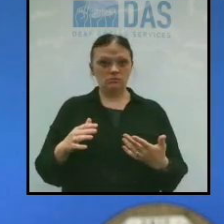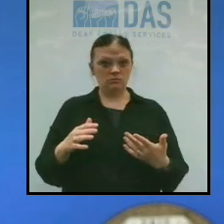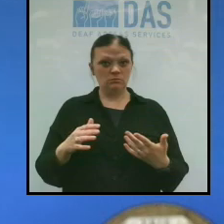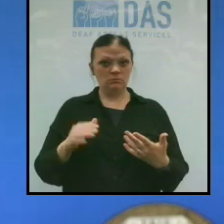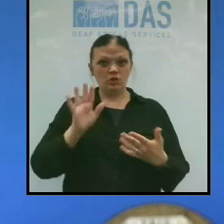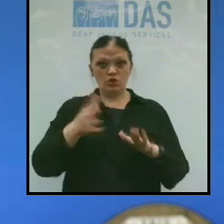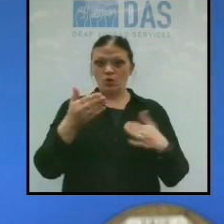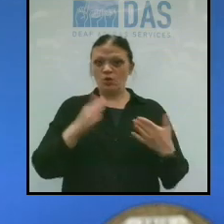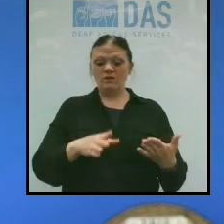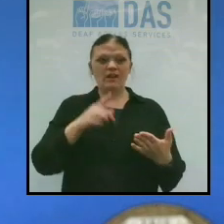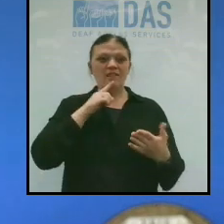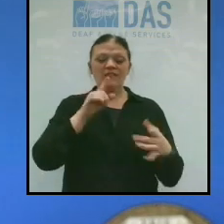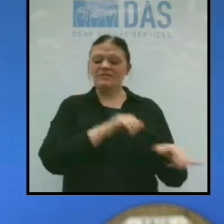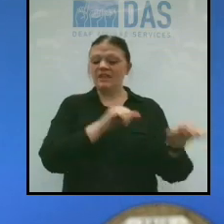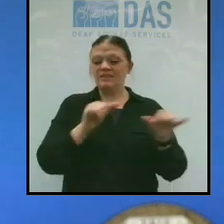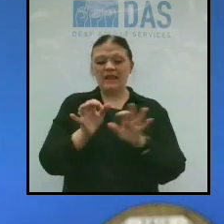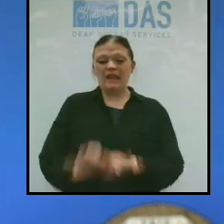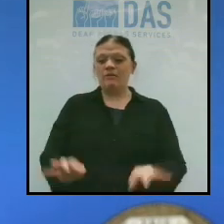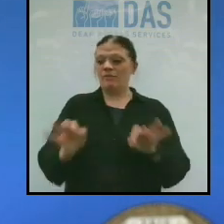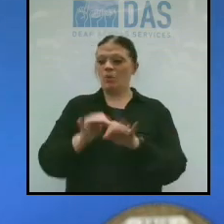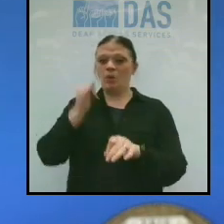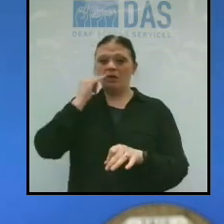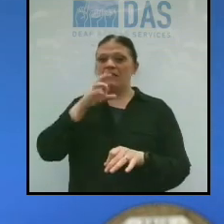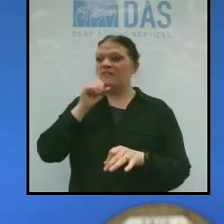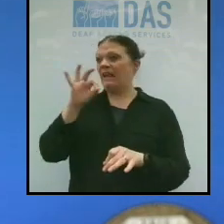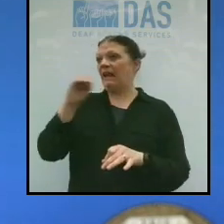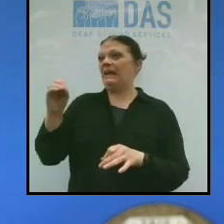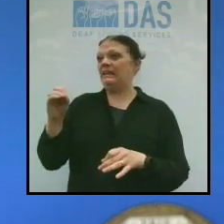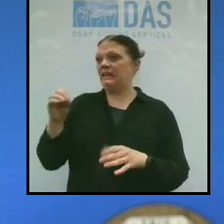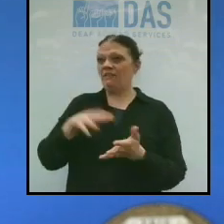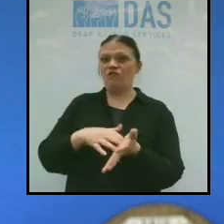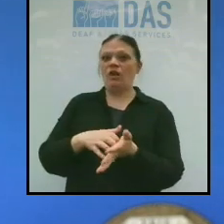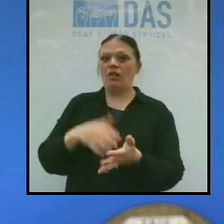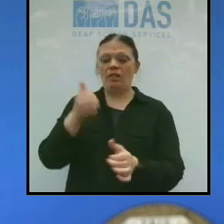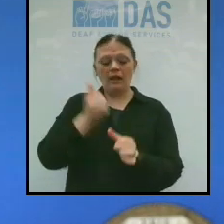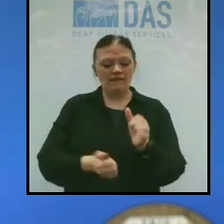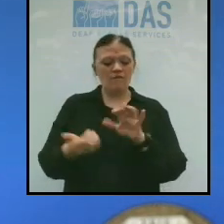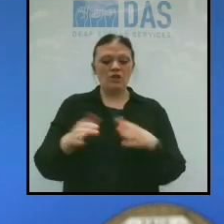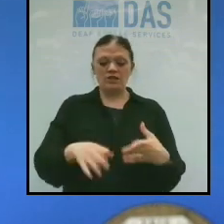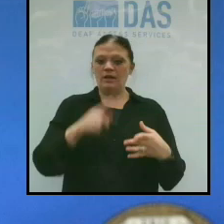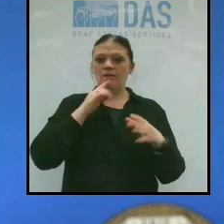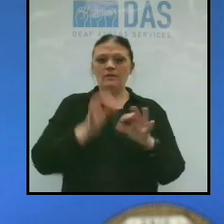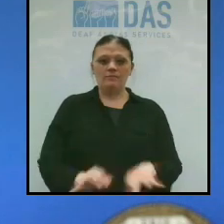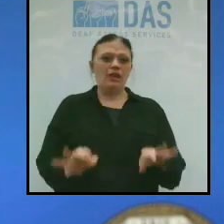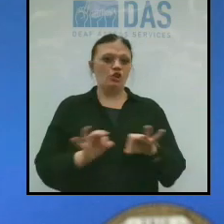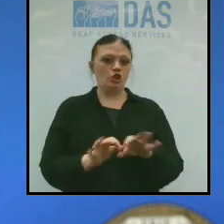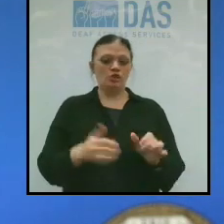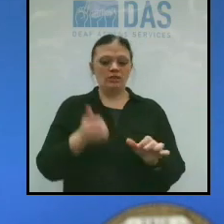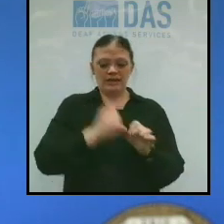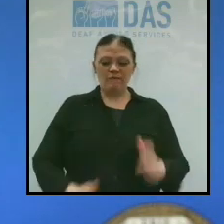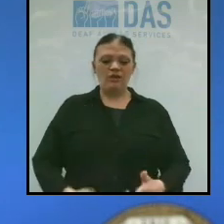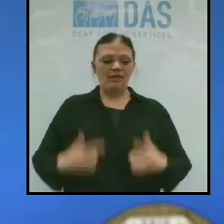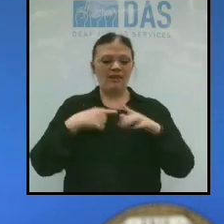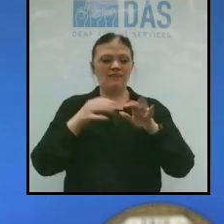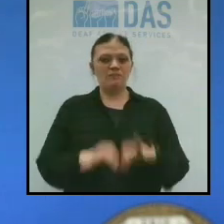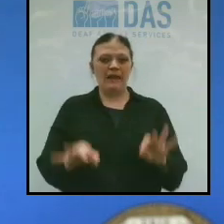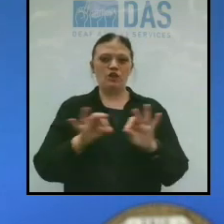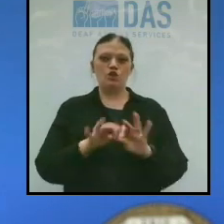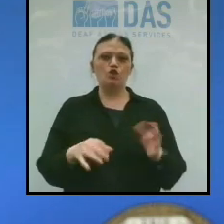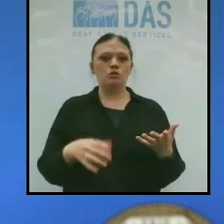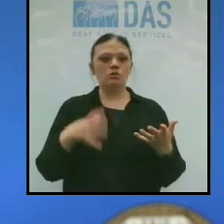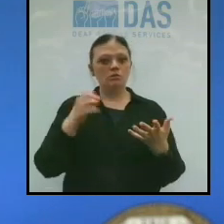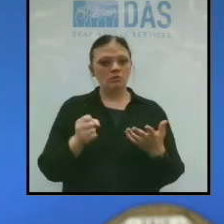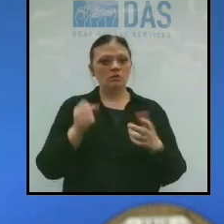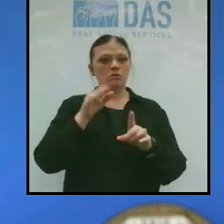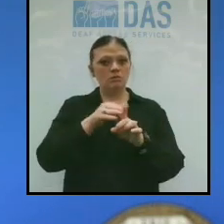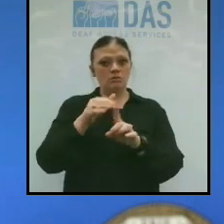your death is just as important as the person who was 90-year-old and frail. I mean, every death matters, every life matters. So I just want to